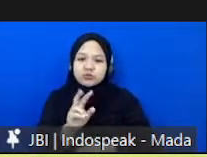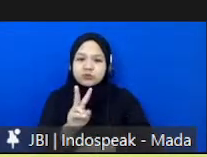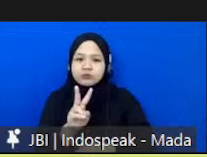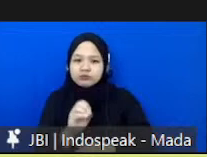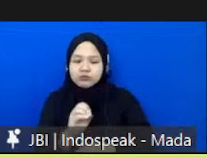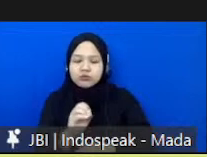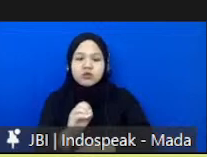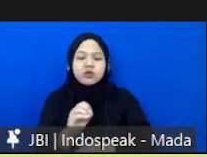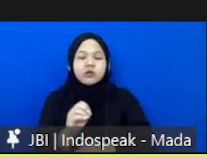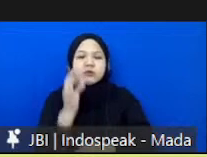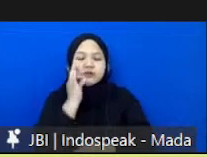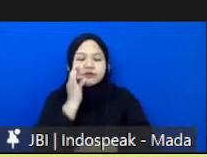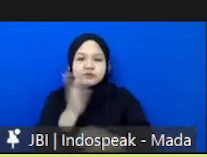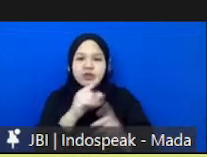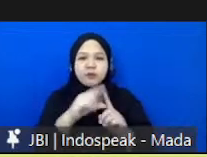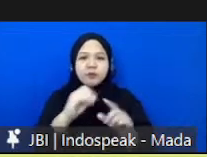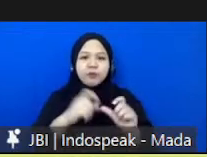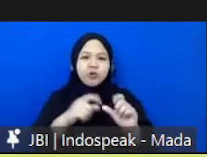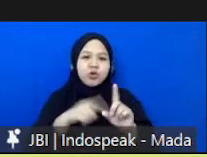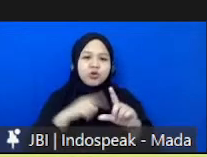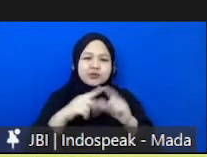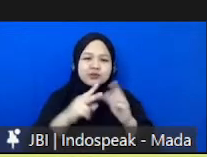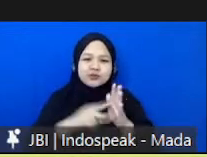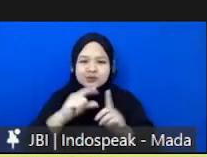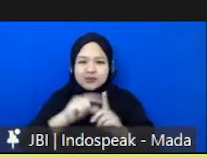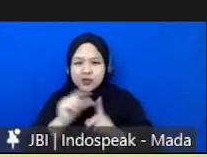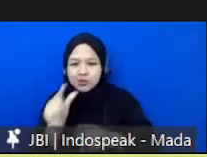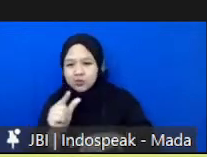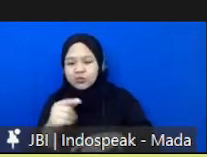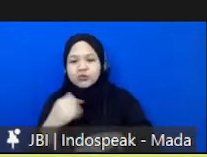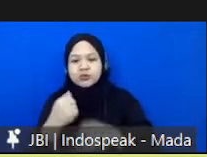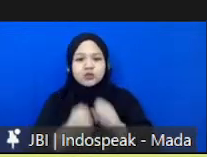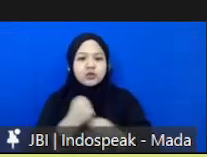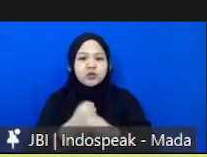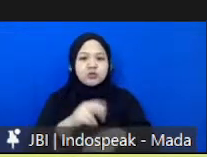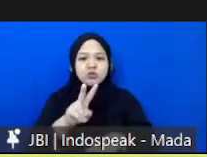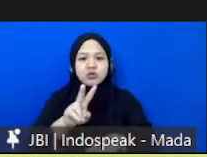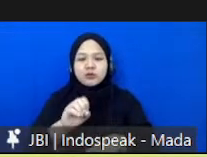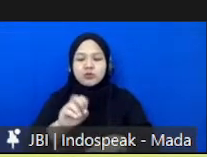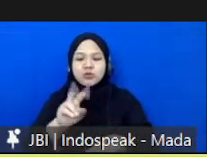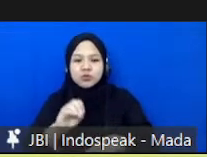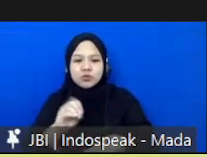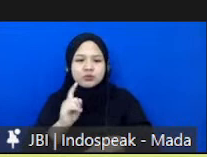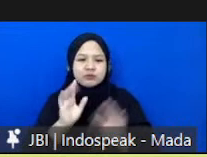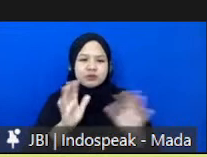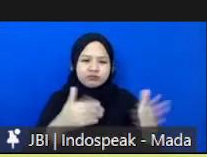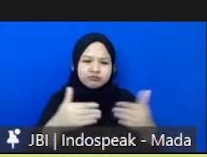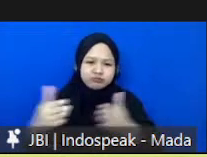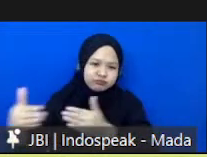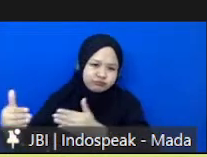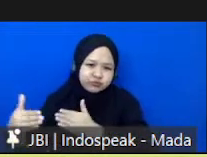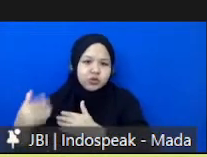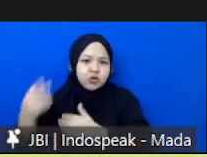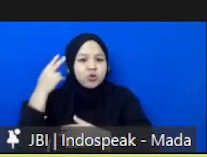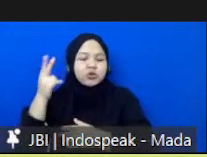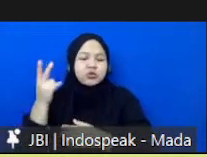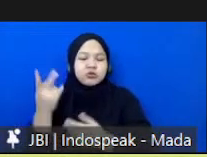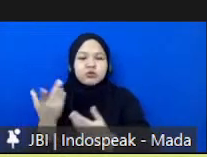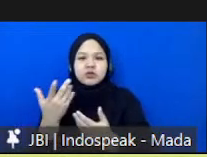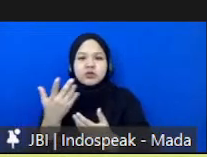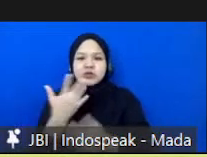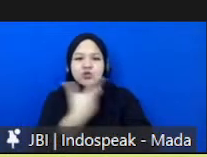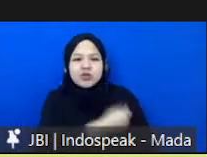health services such as immunization, weight management or weight monitoring for under 5 have been